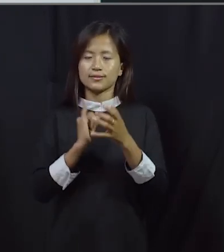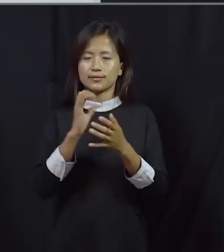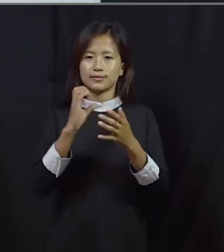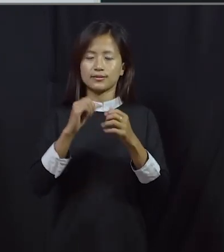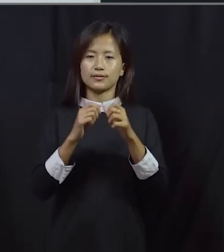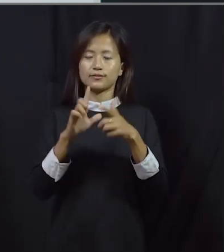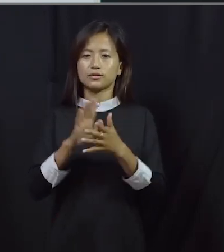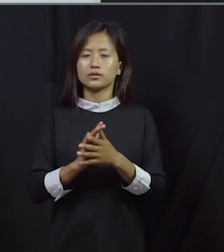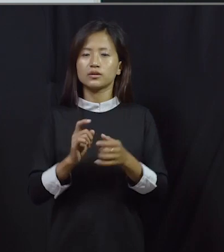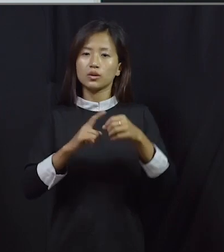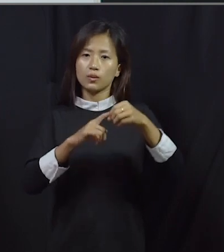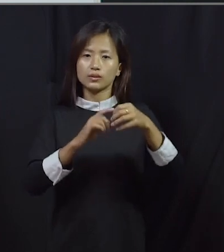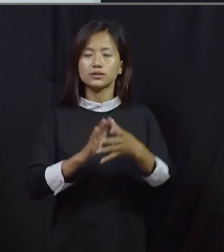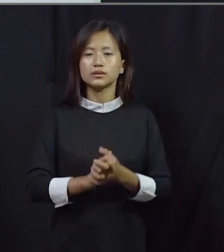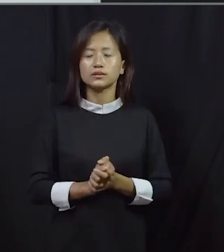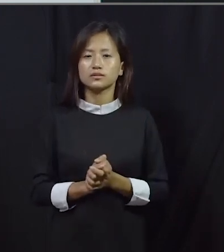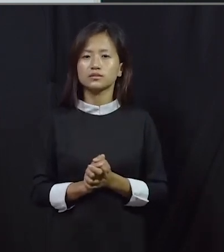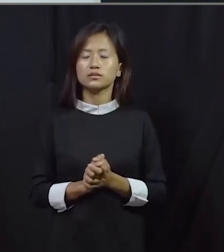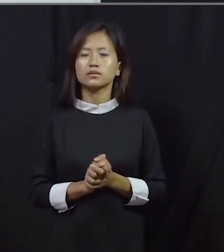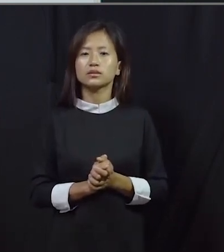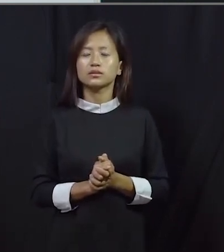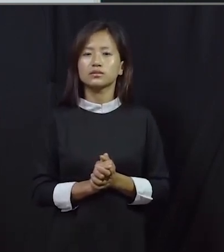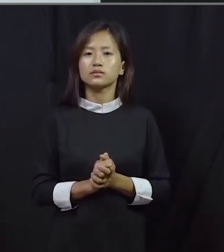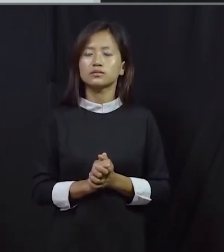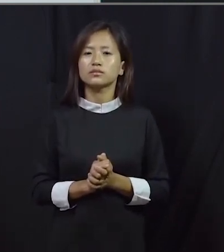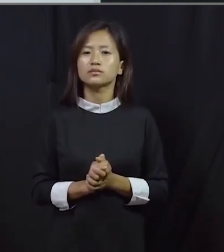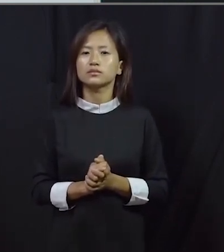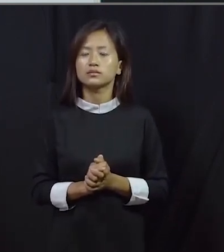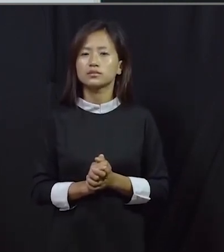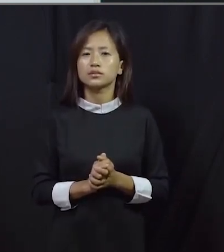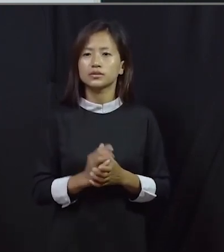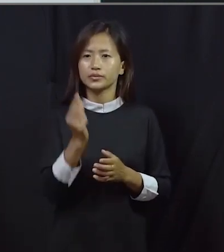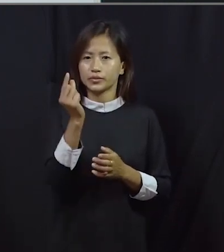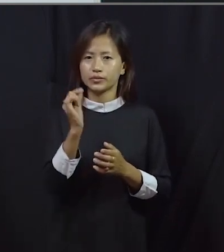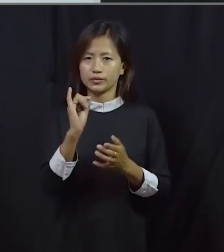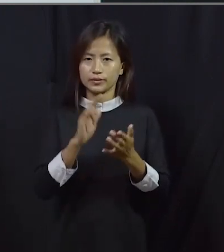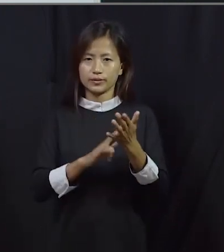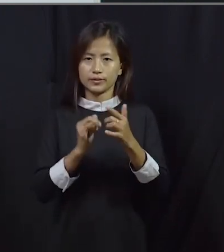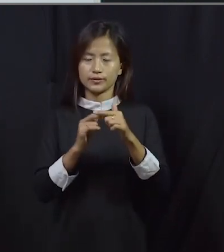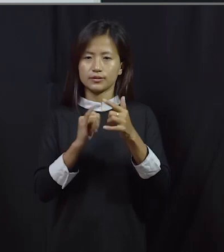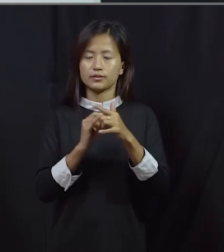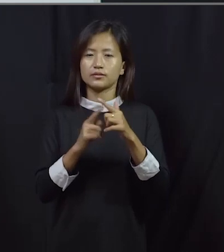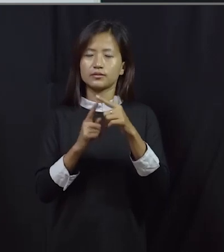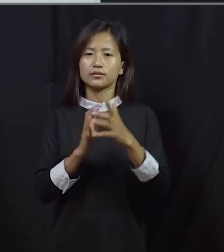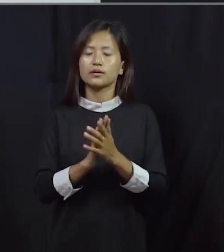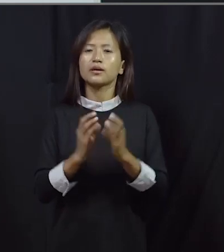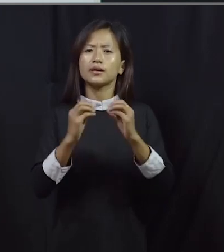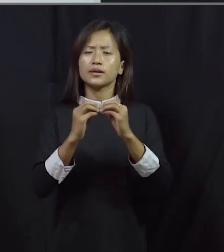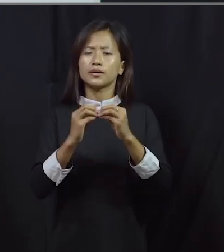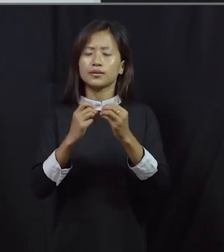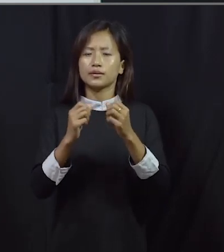Physical quantity. Say here, unit, and here you can write abbreviations